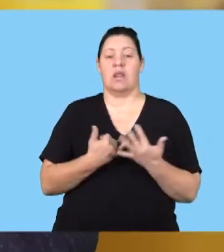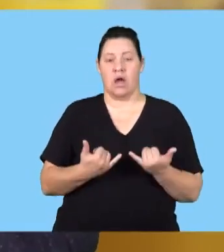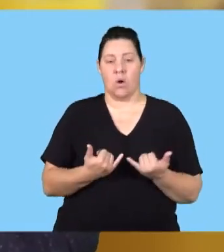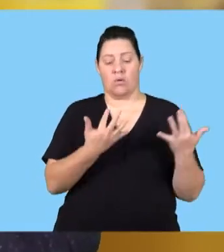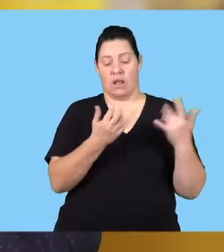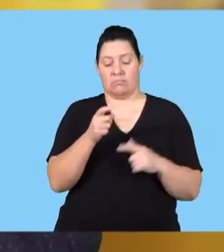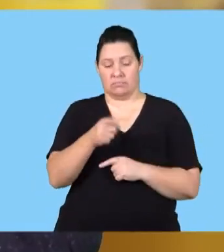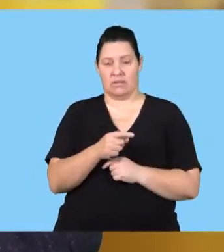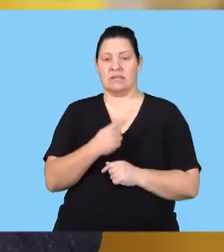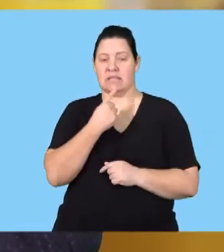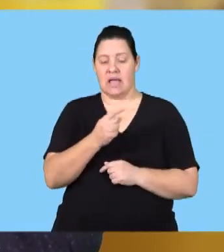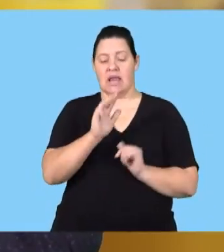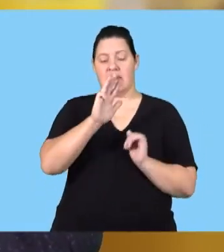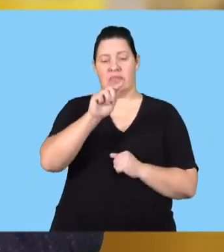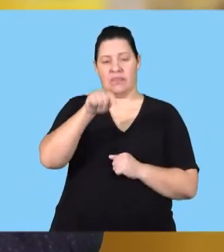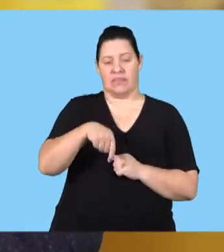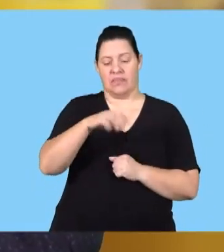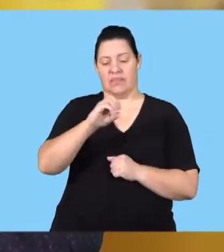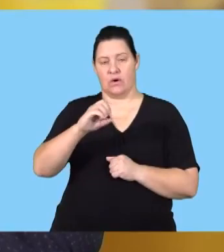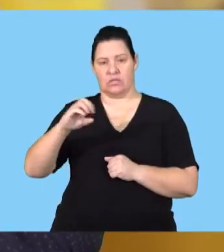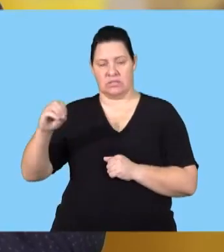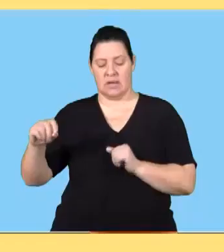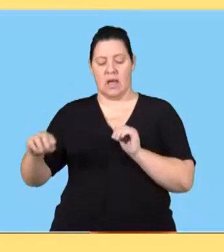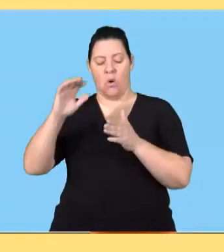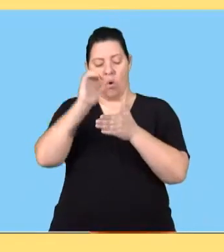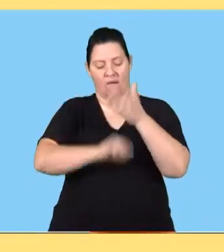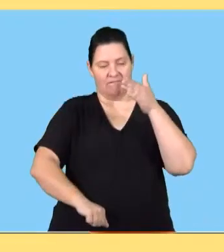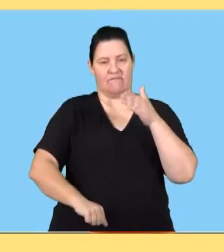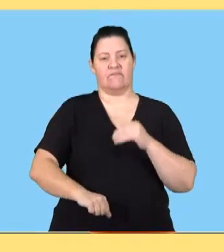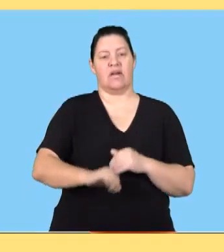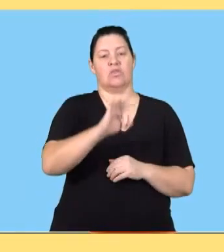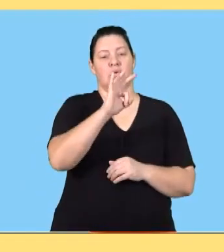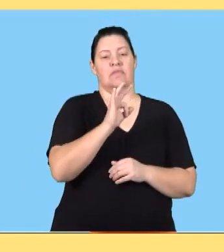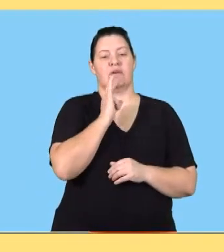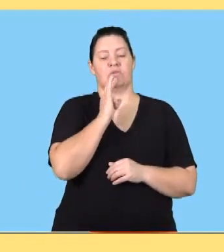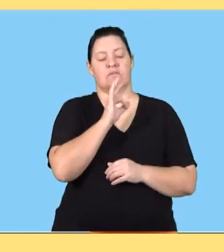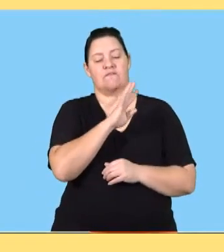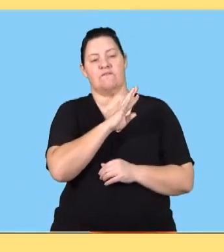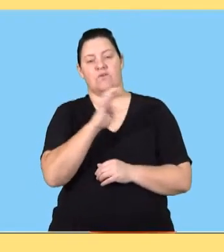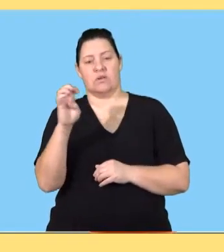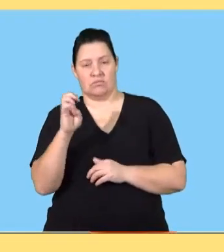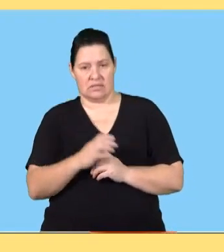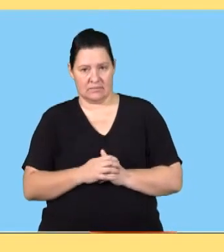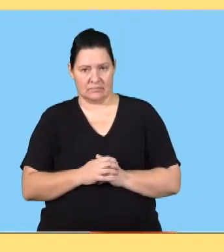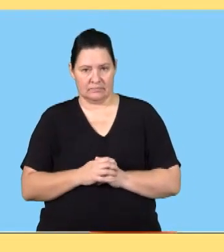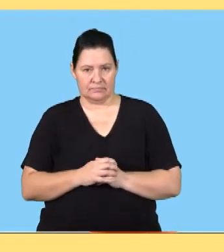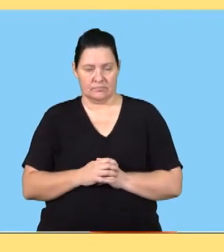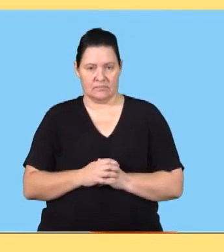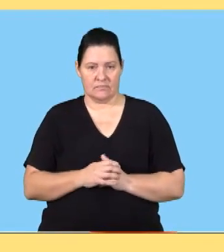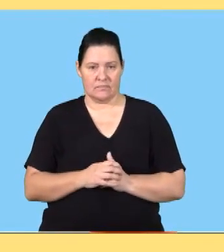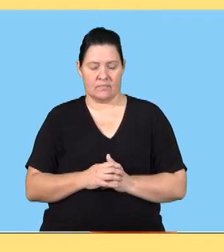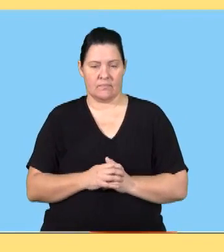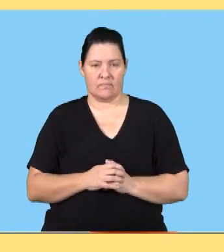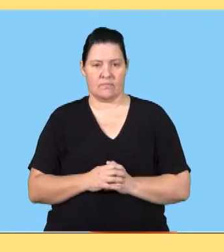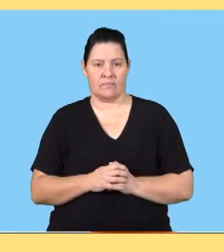now take your calculator, you say 9,000 minus, because the debit note is on the debit side,